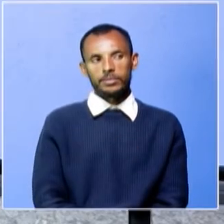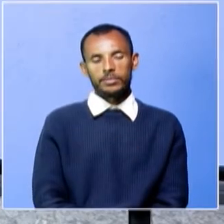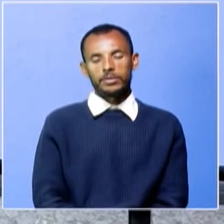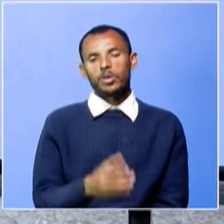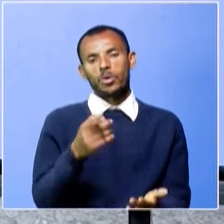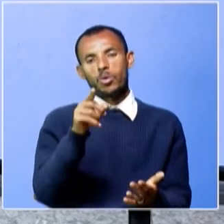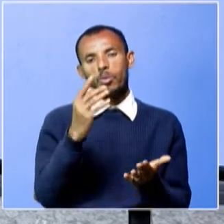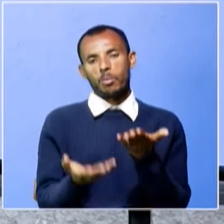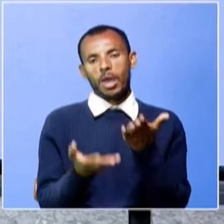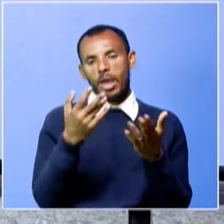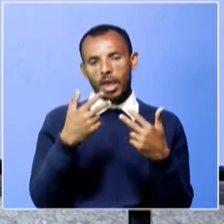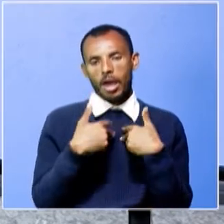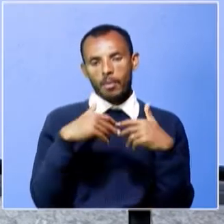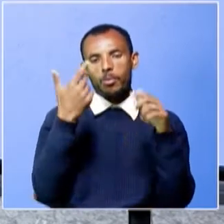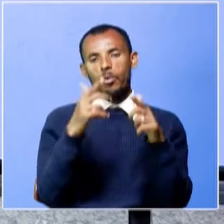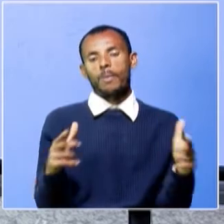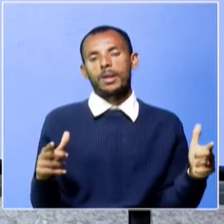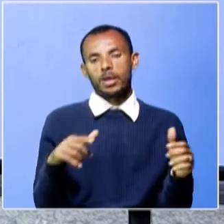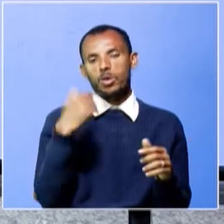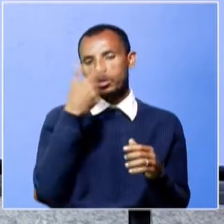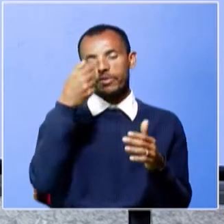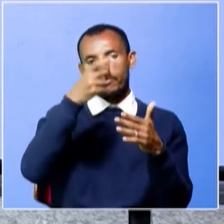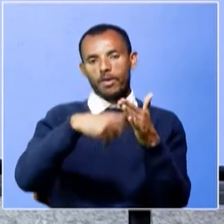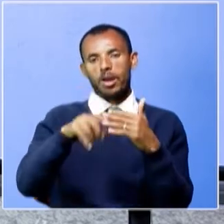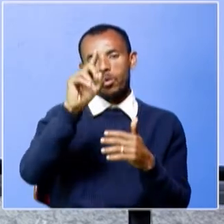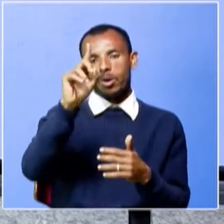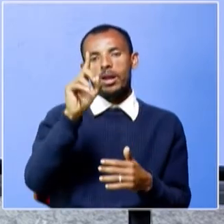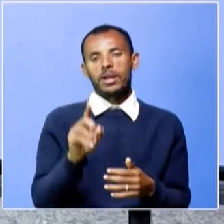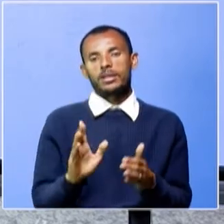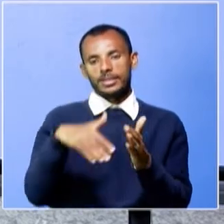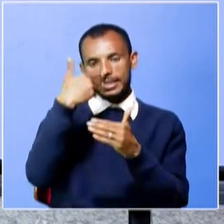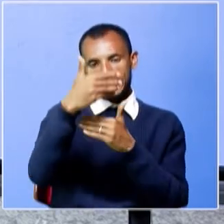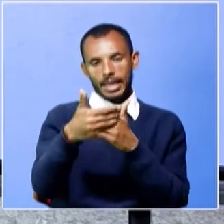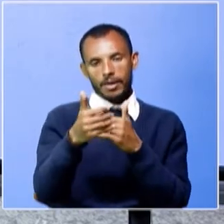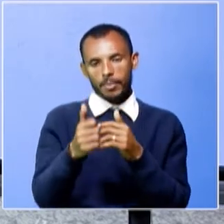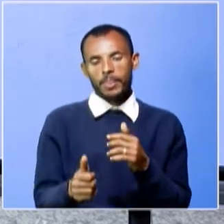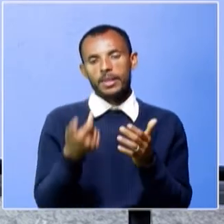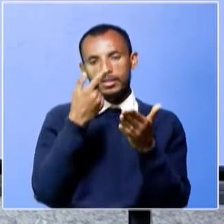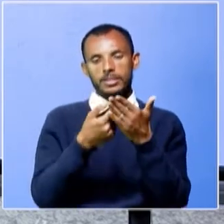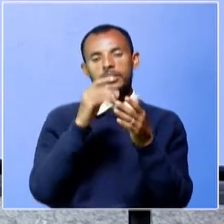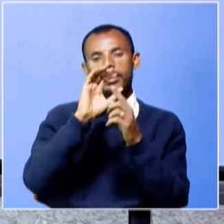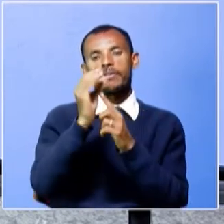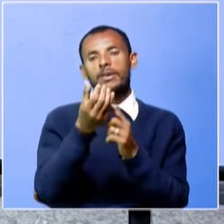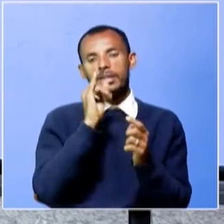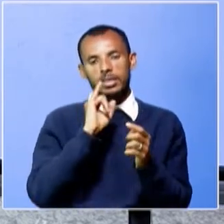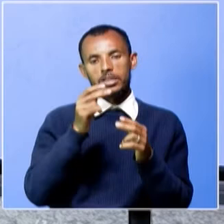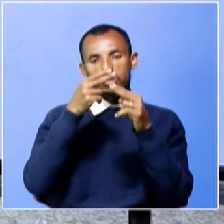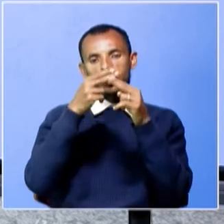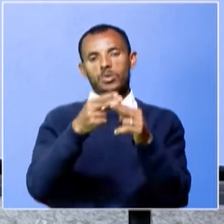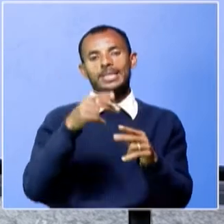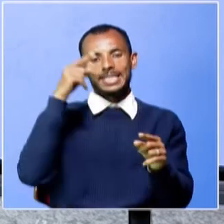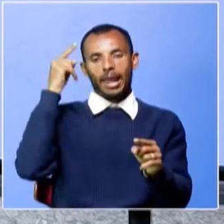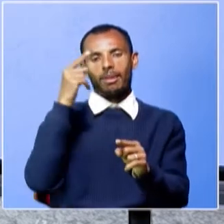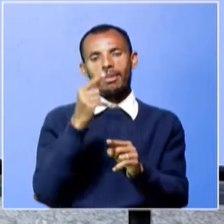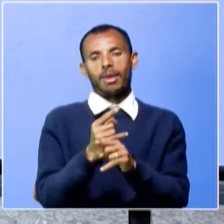You may have a probability whose value is 1. Then this event is called